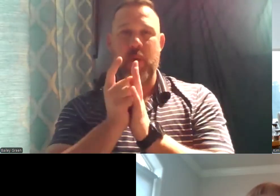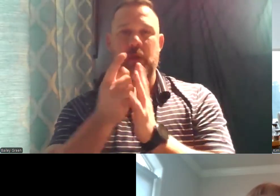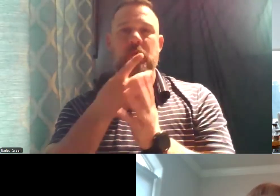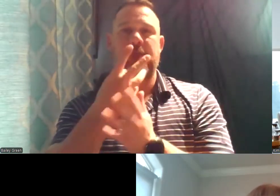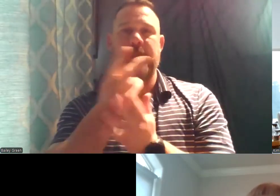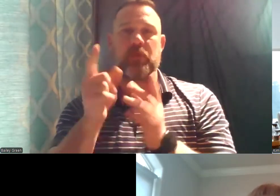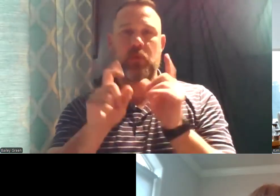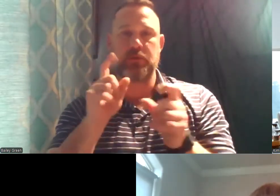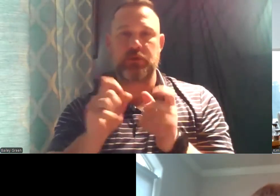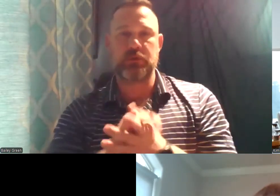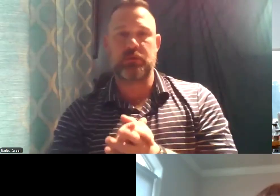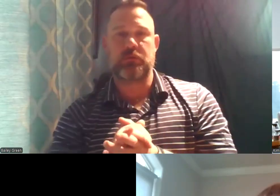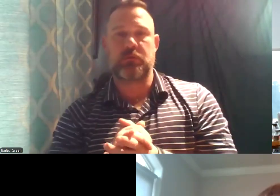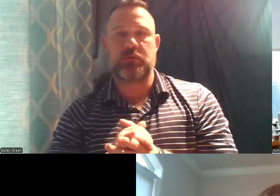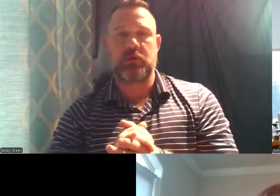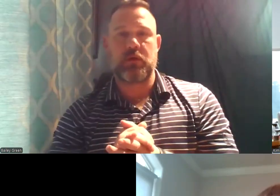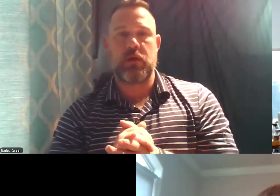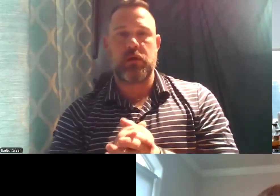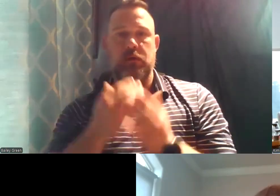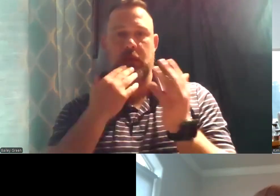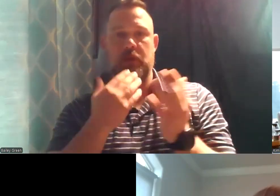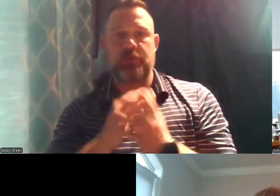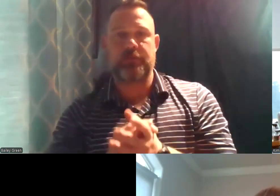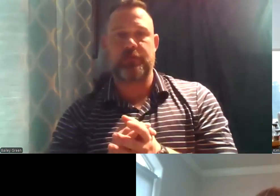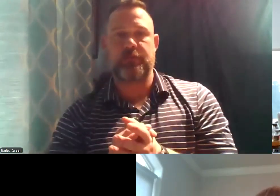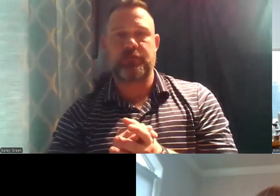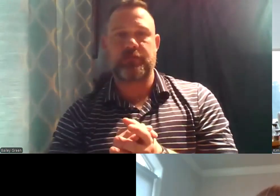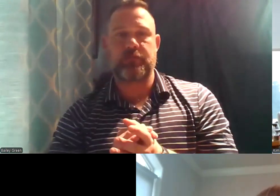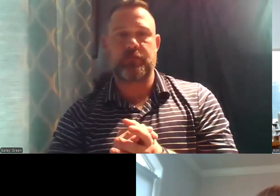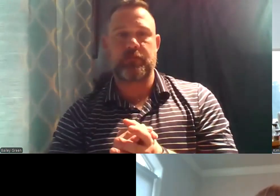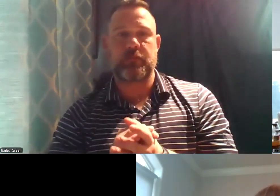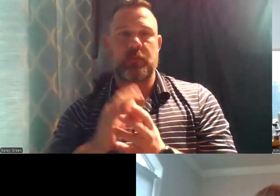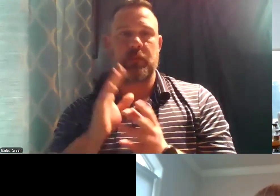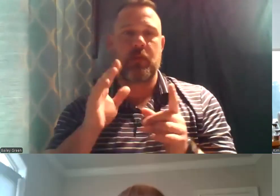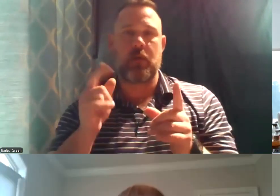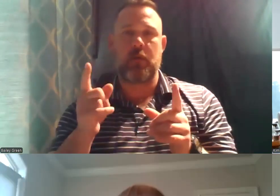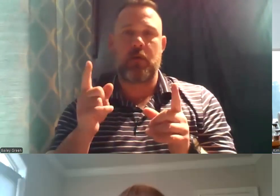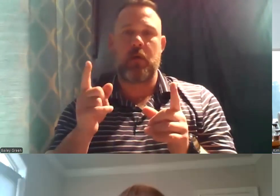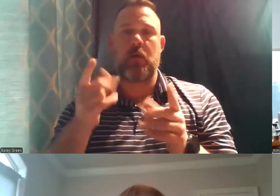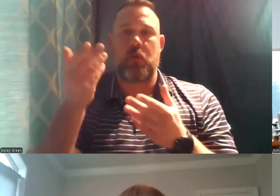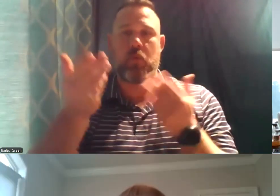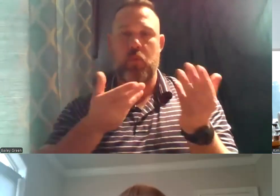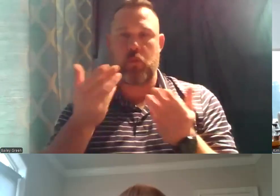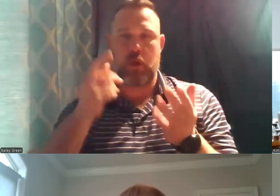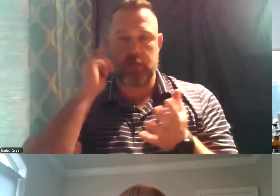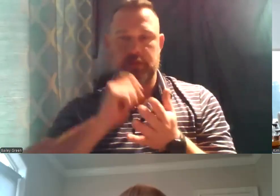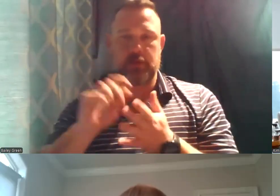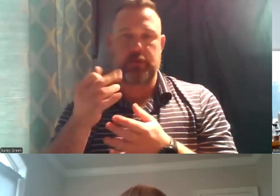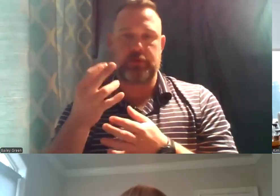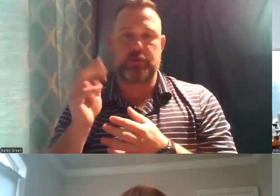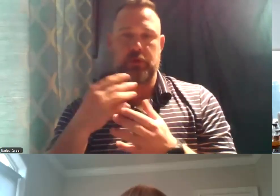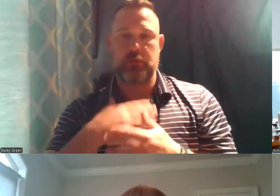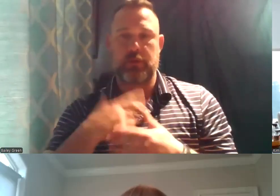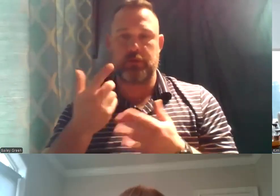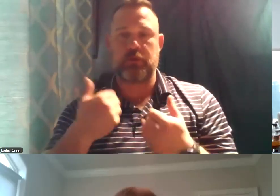couple of questions. So thanks so much, Barbara. Hi, thank you, Catherine. Welcome, Secretary Johnson. It's just a pleasure